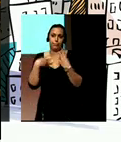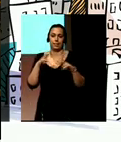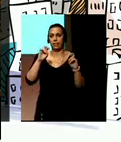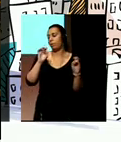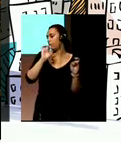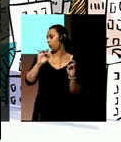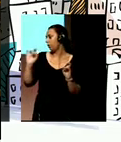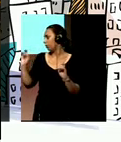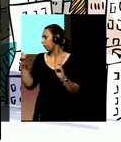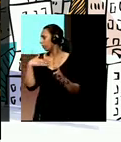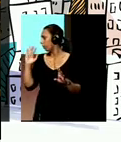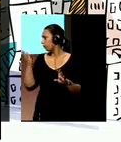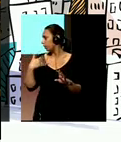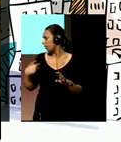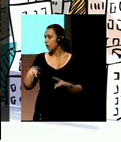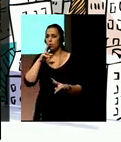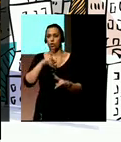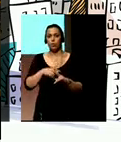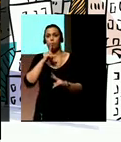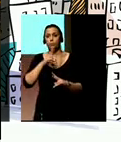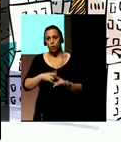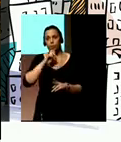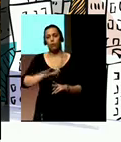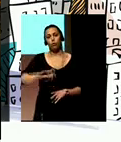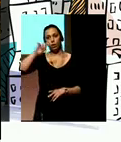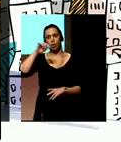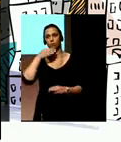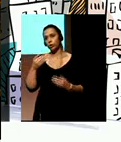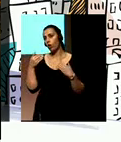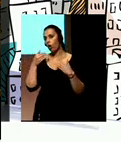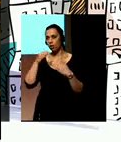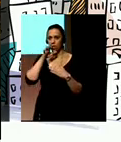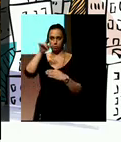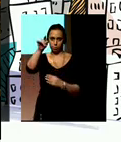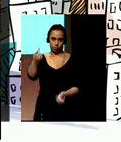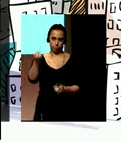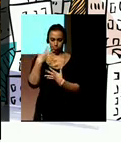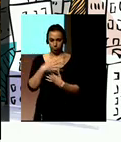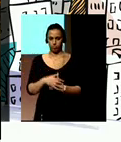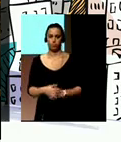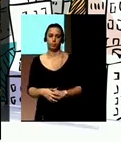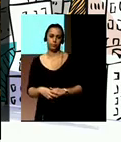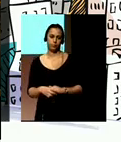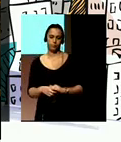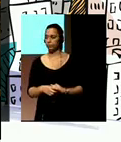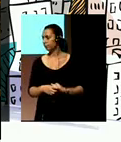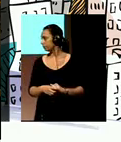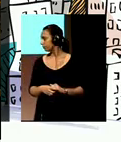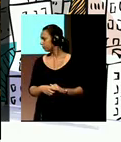comment affecting some of the issues on behalf of